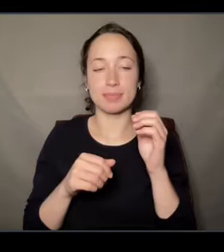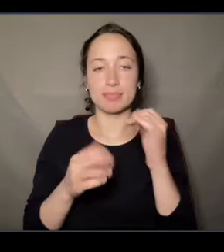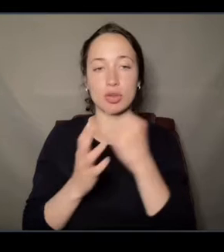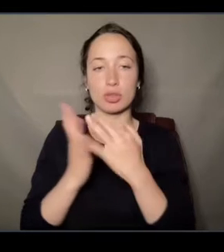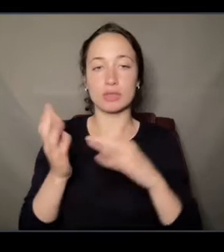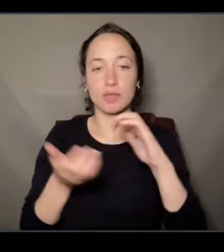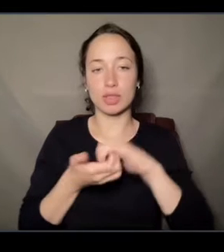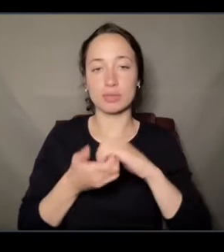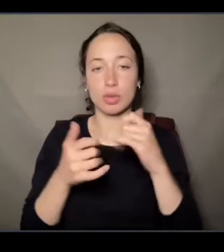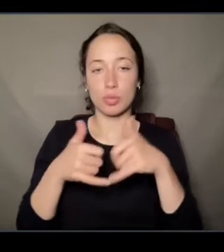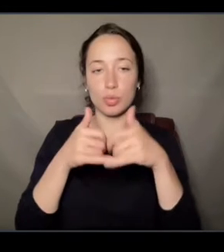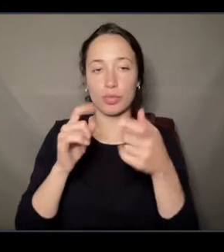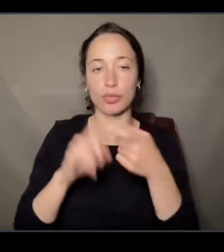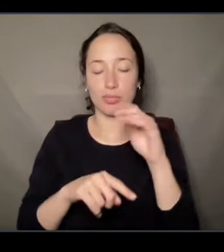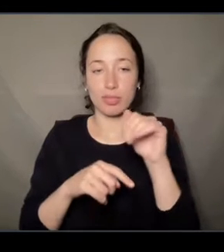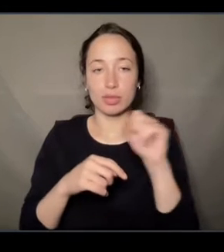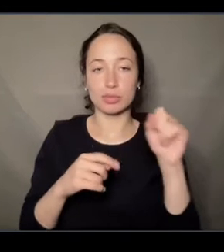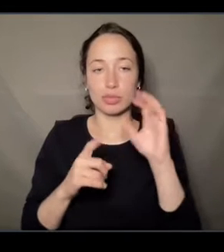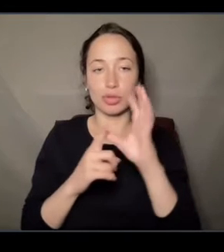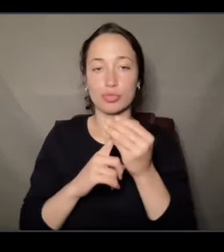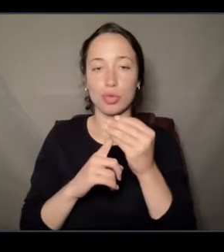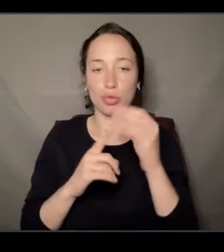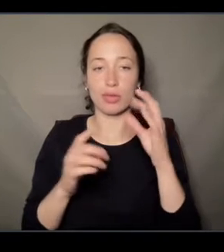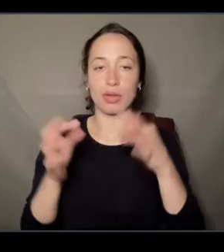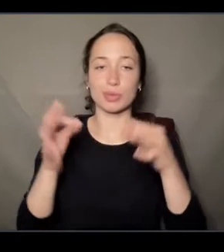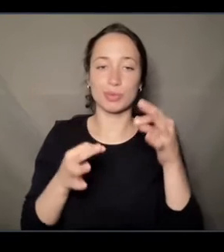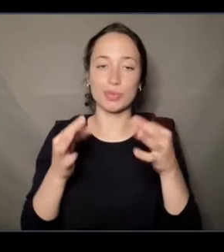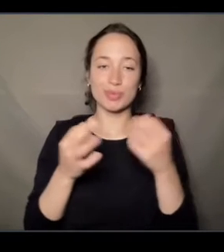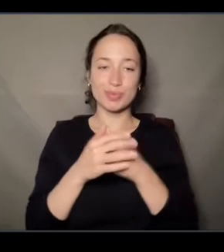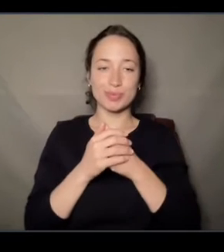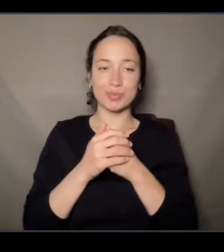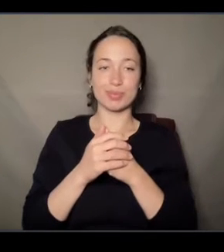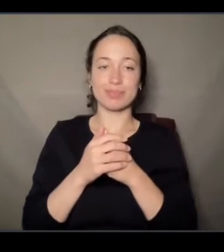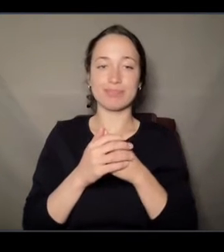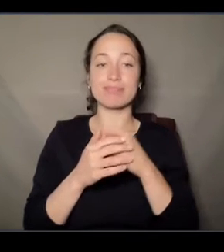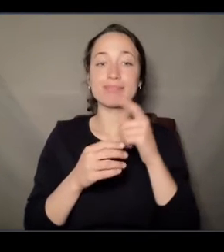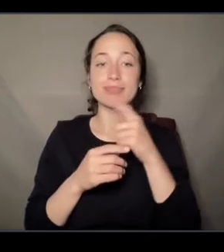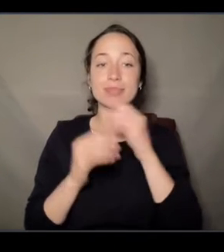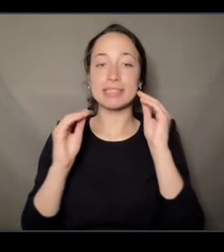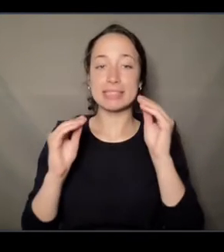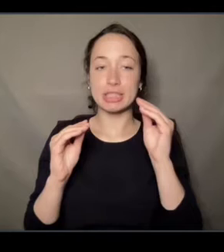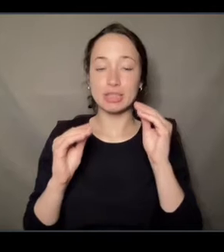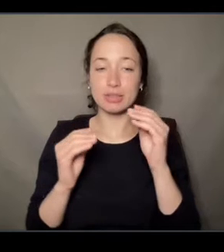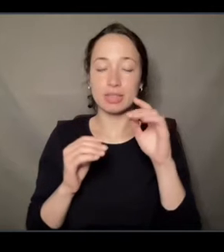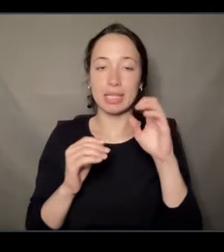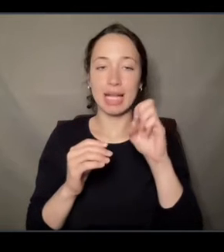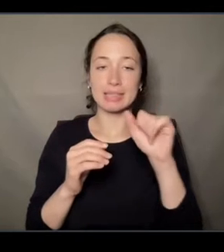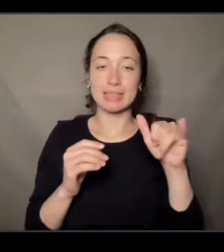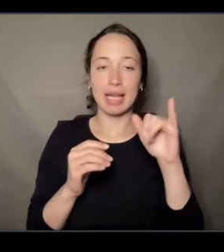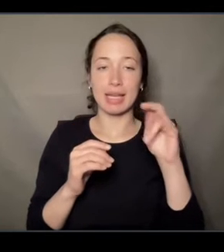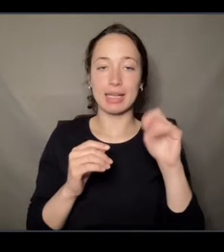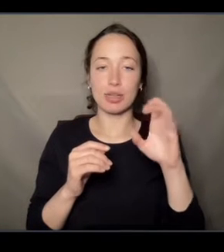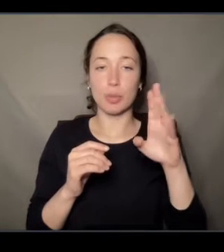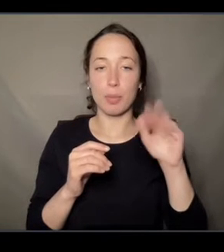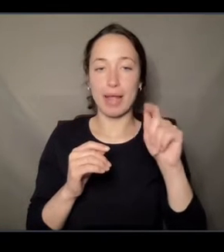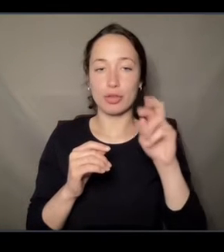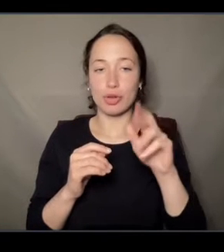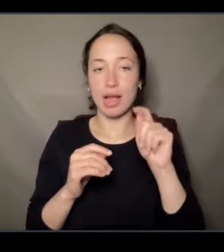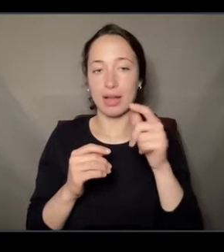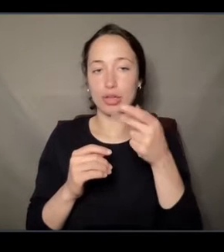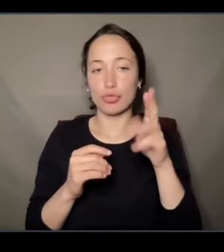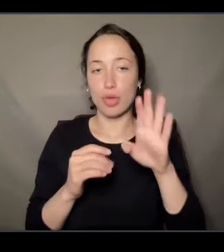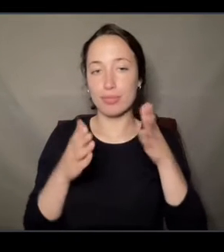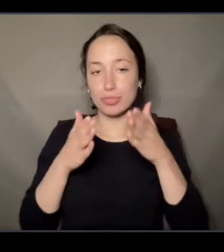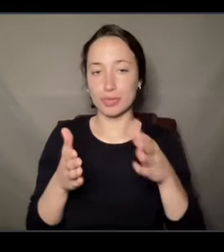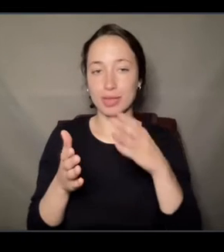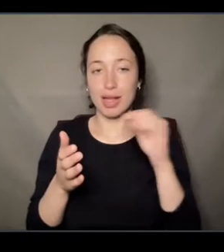Artist Fellowship Award from the Massachusetts Cultural Council. Talusan teaches the SA Incubator at Grub Street and